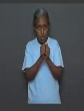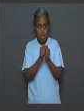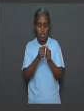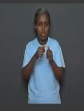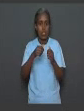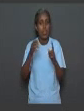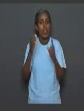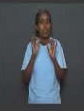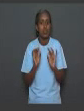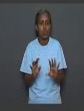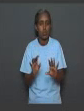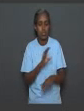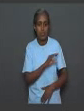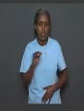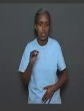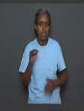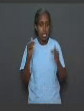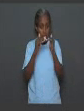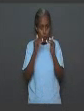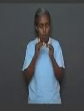and equally likely.